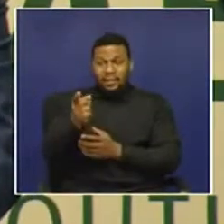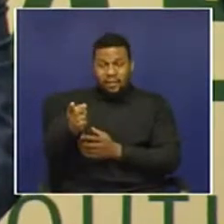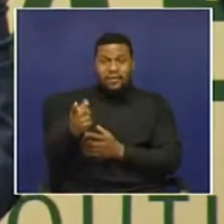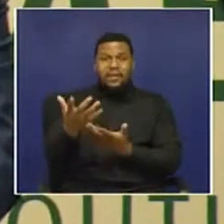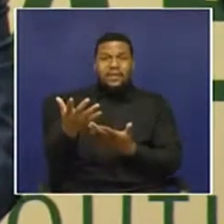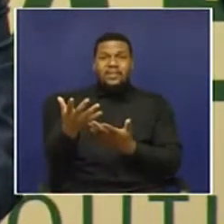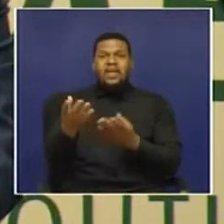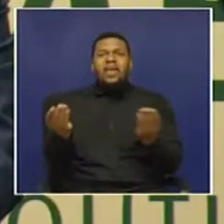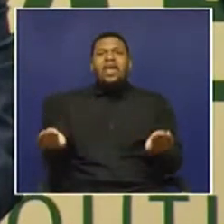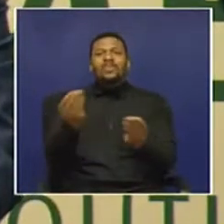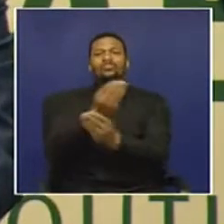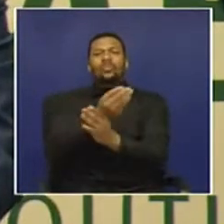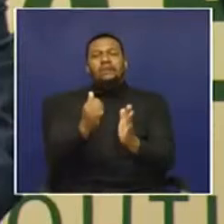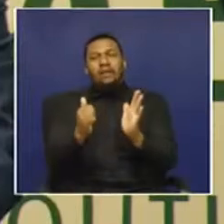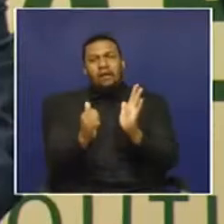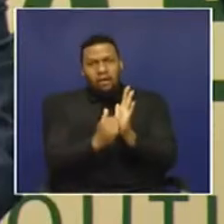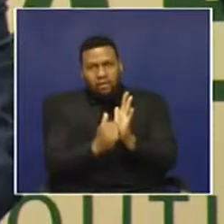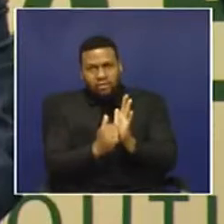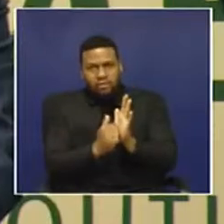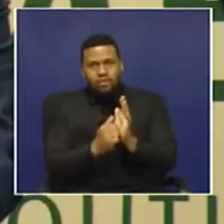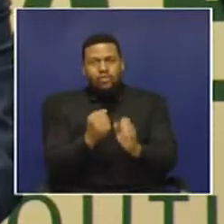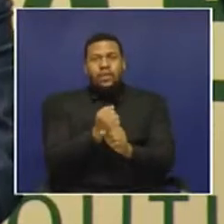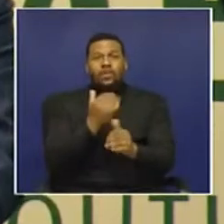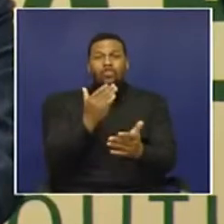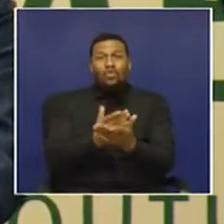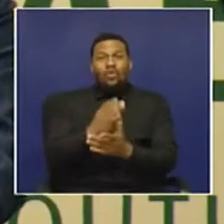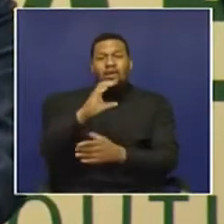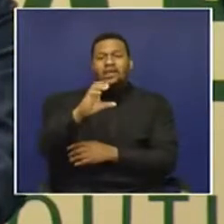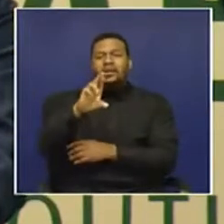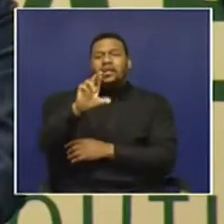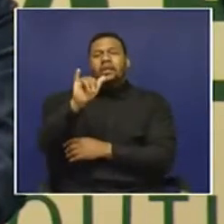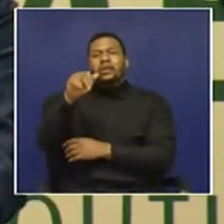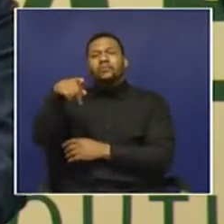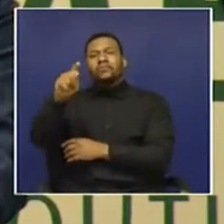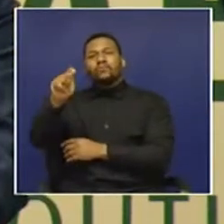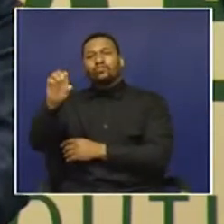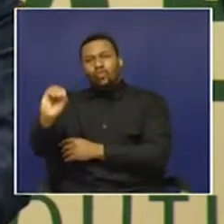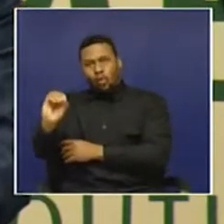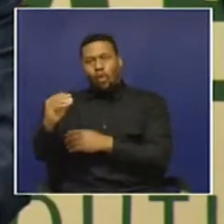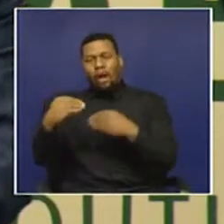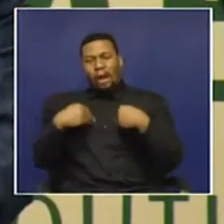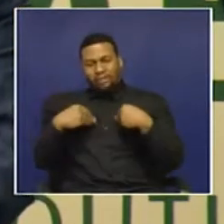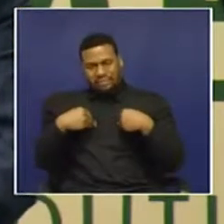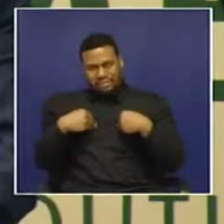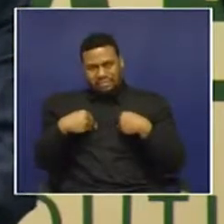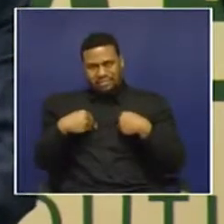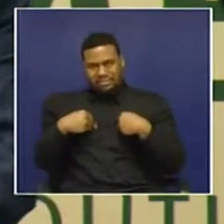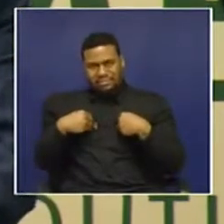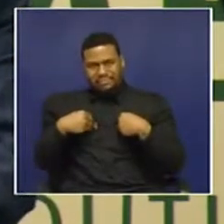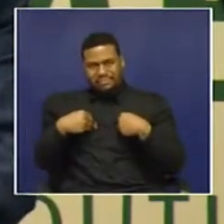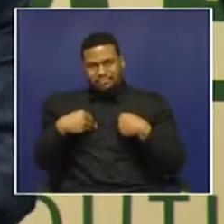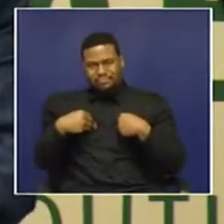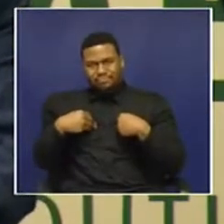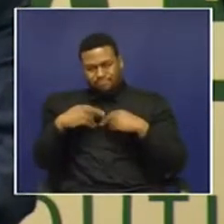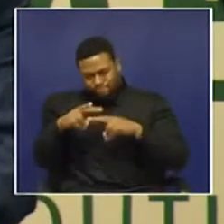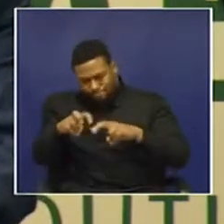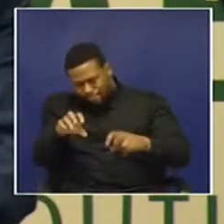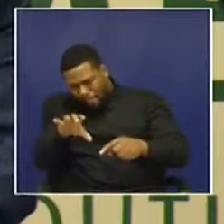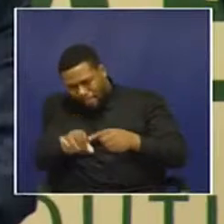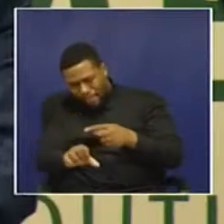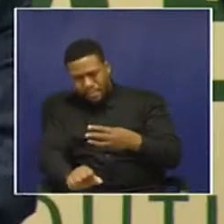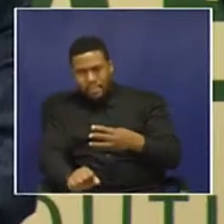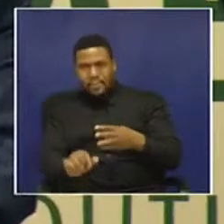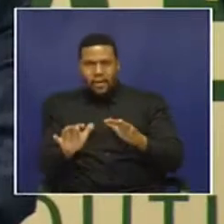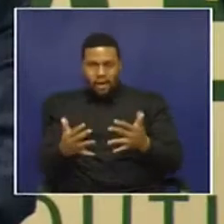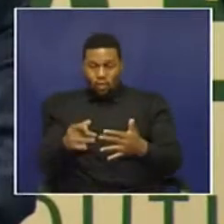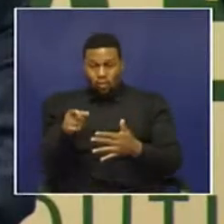to include crypto assets in our capital inflow management regime. Crypto assets will now be